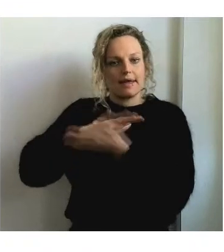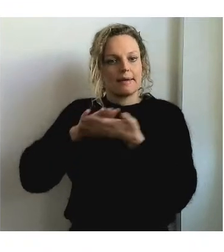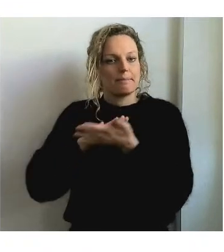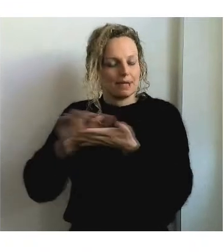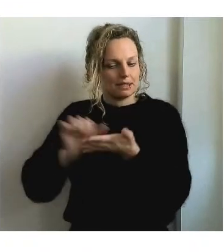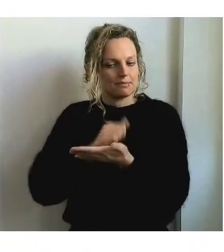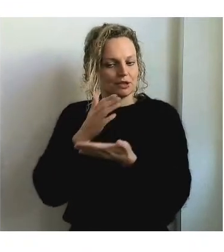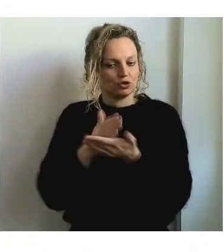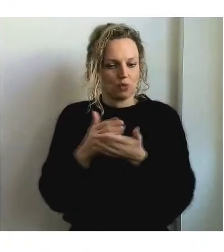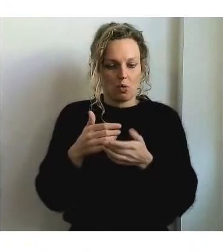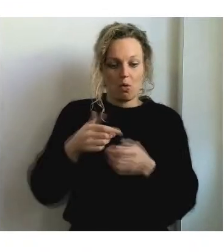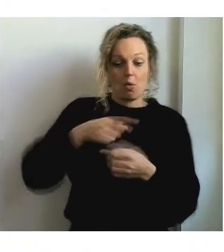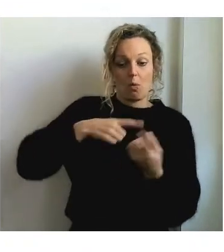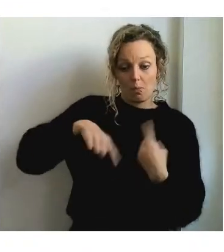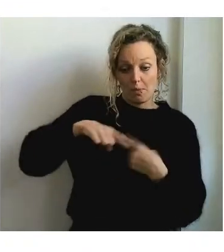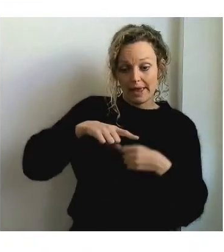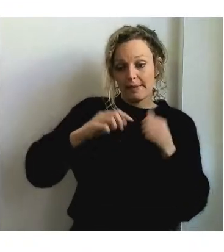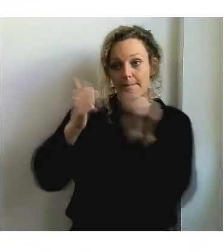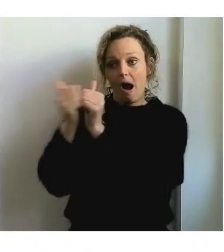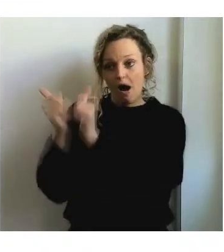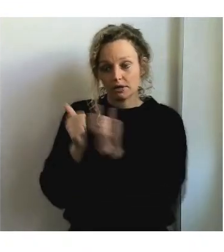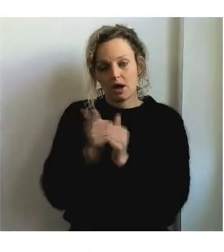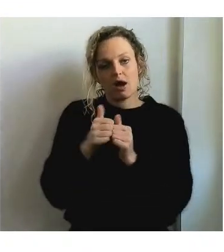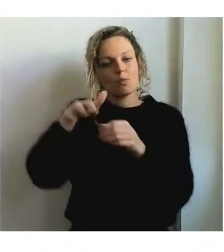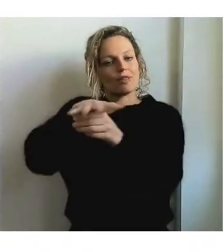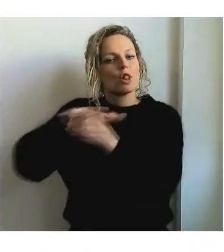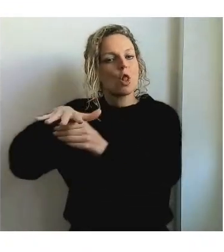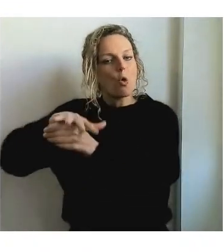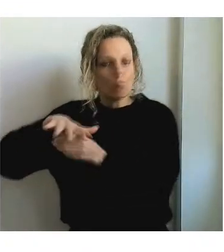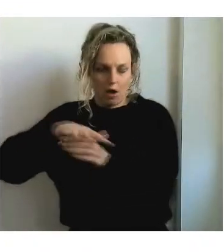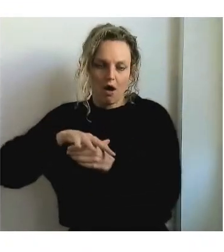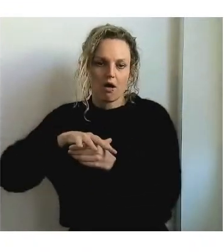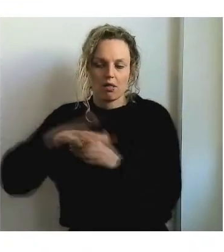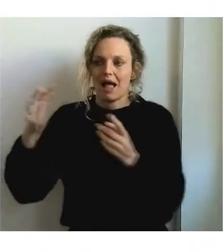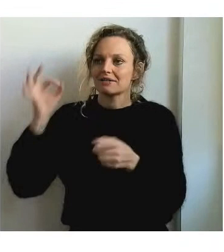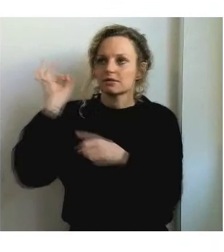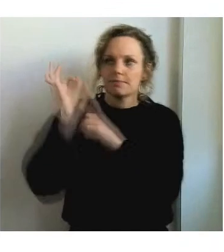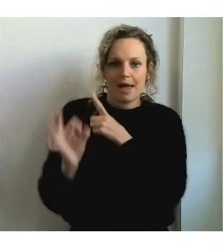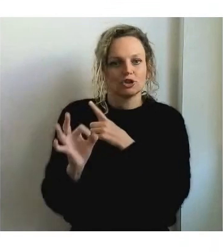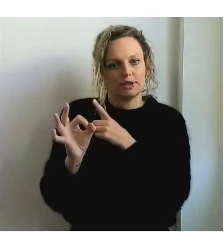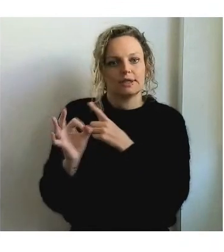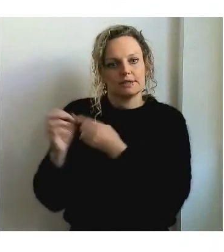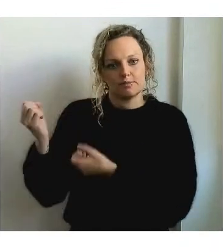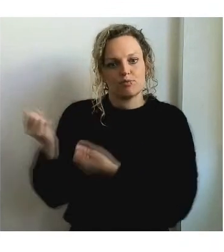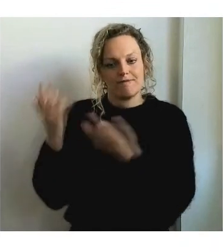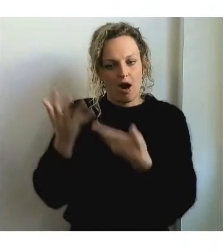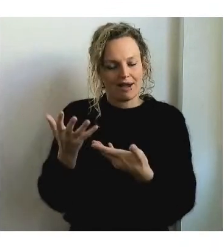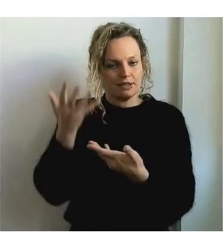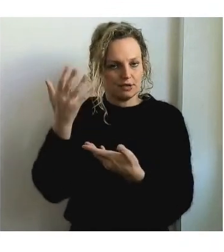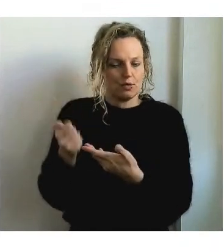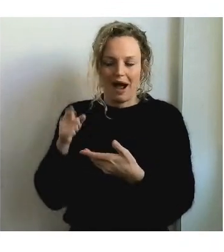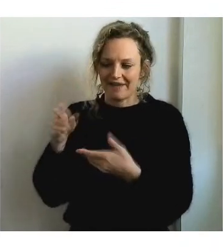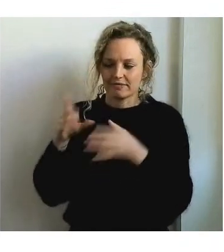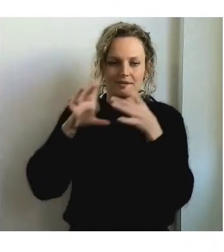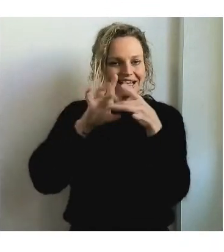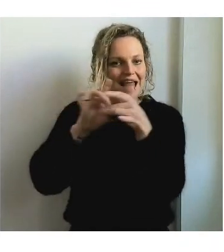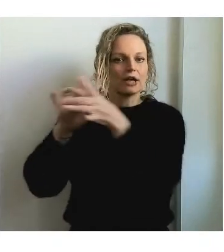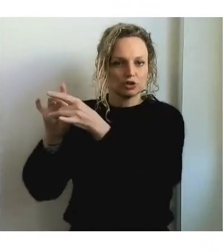community organisations, specialist providers who had that reach. And I think that's really important